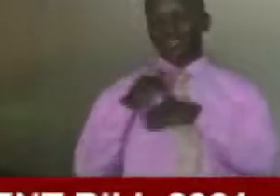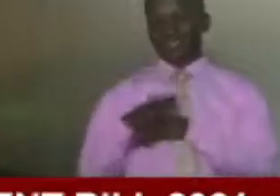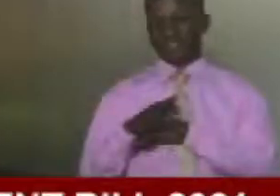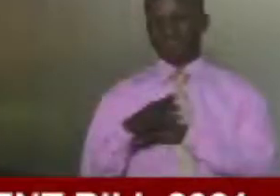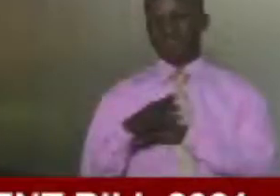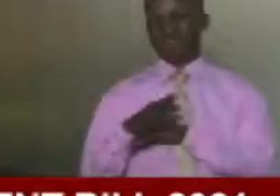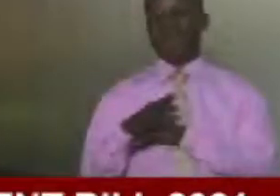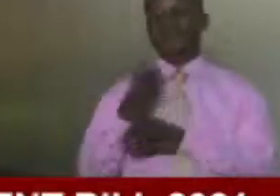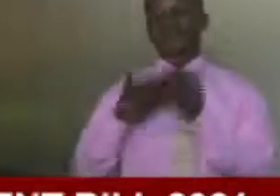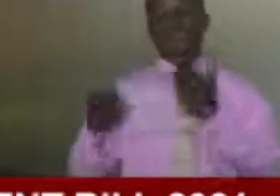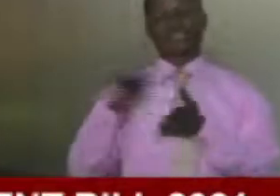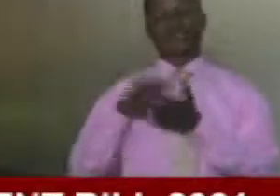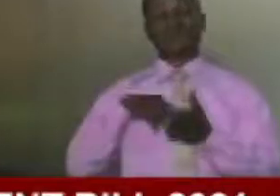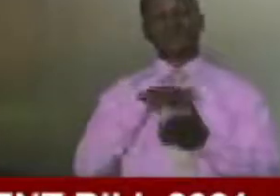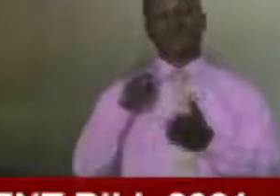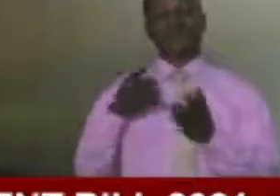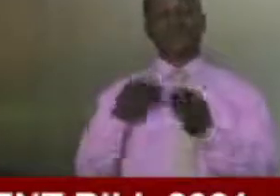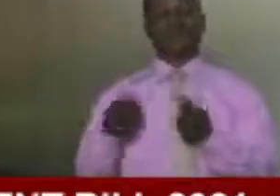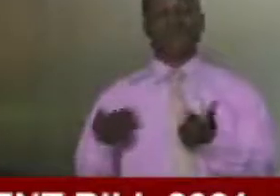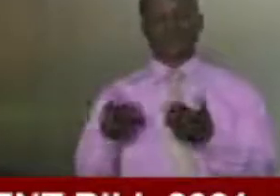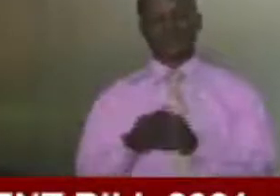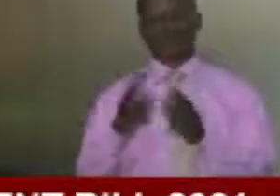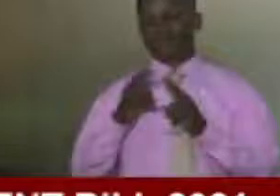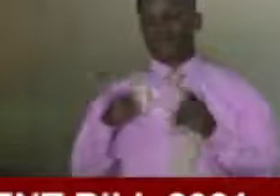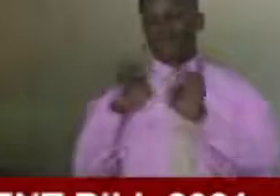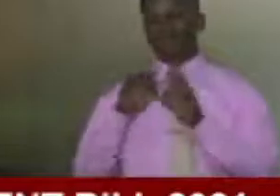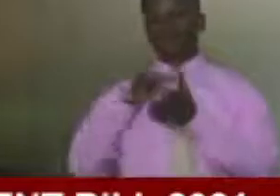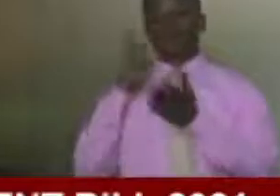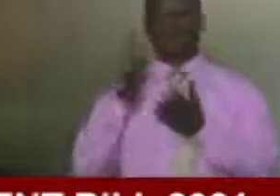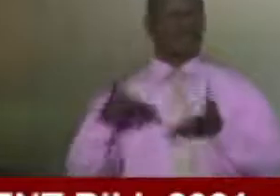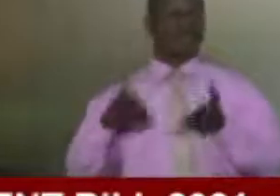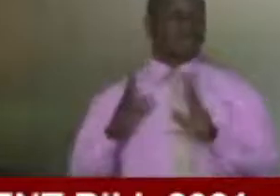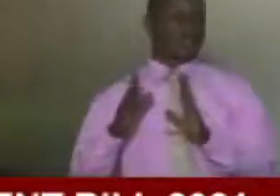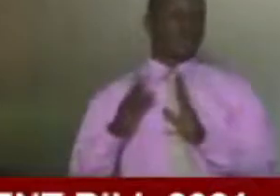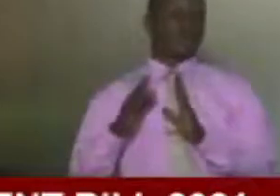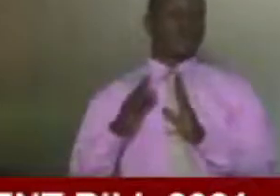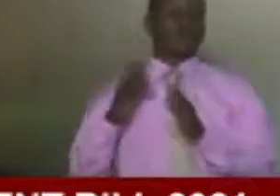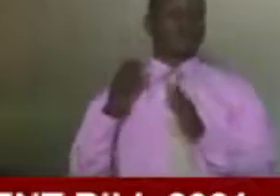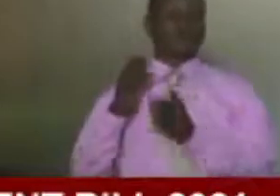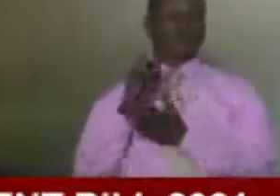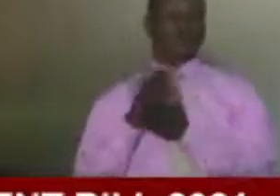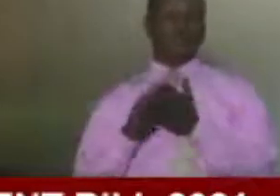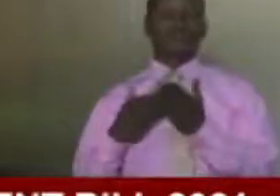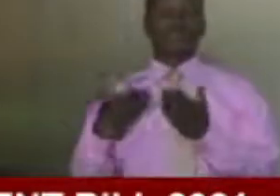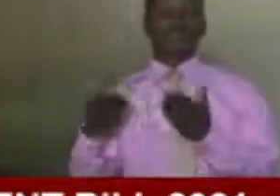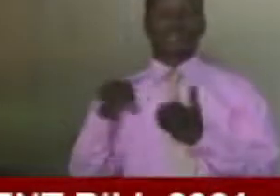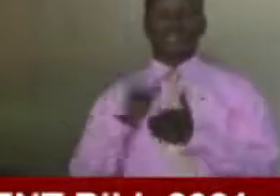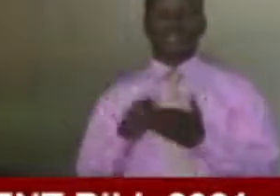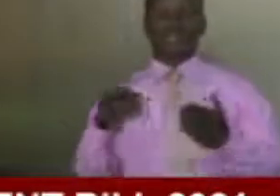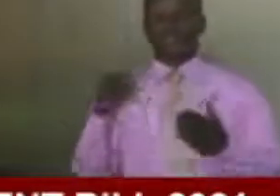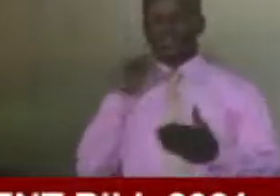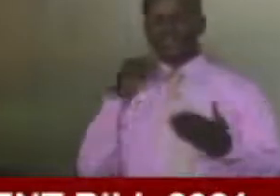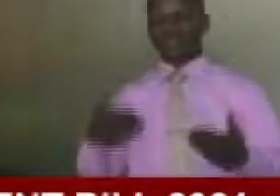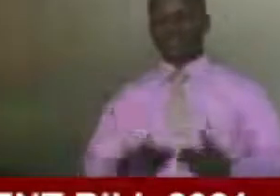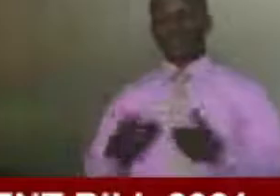must address and address it in a manner that will allow, you know, the mass, the critical mass of Nigerians, especially the youth, to get involved in